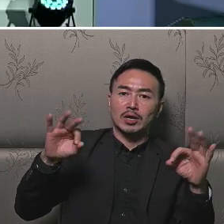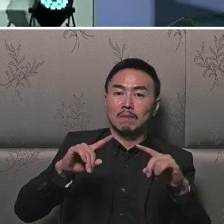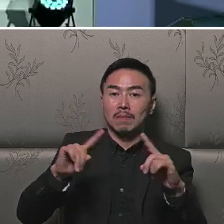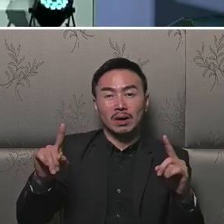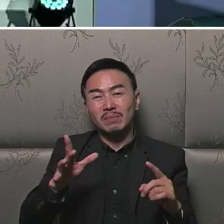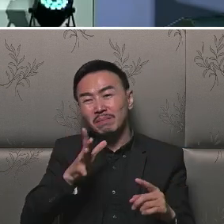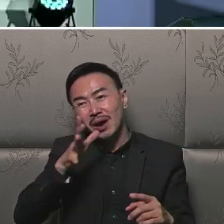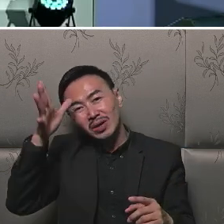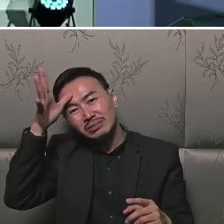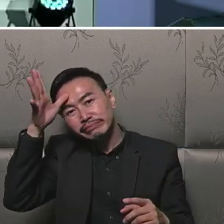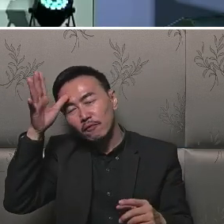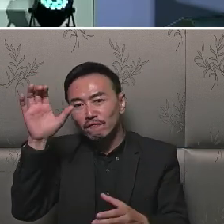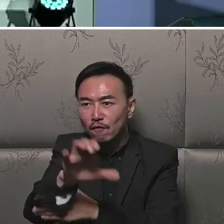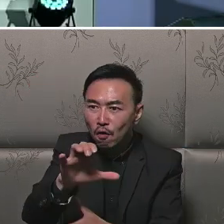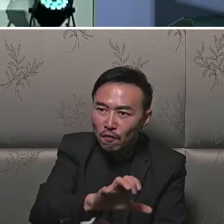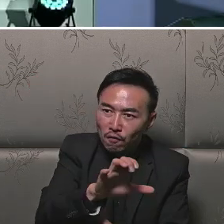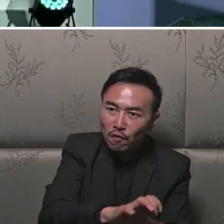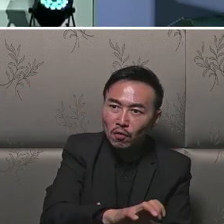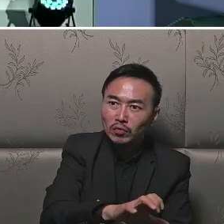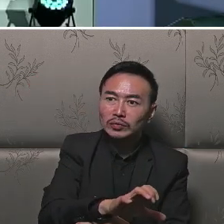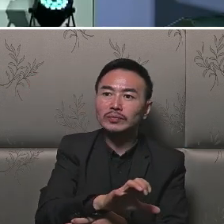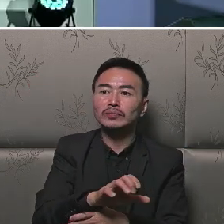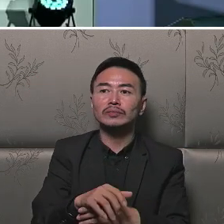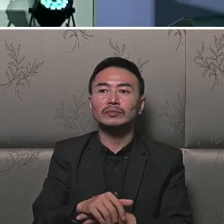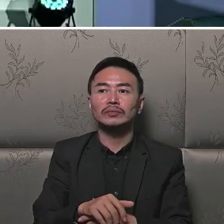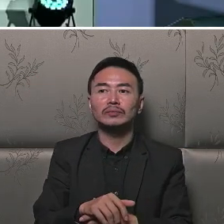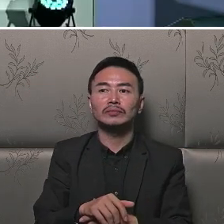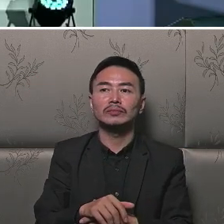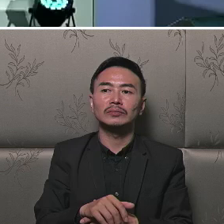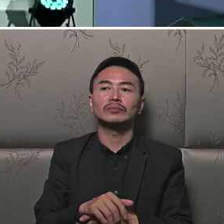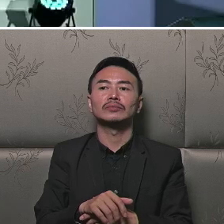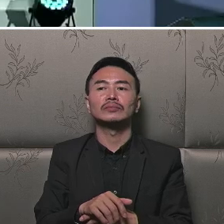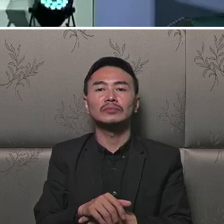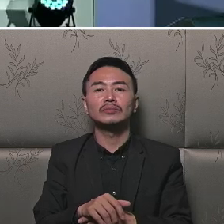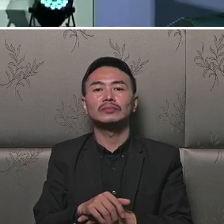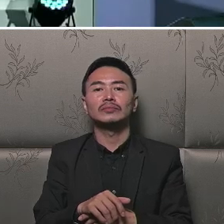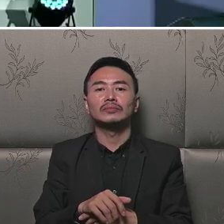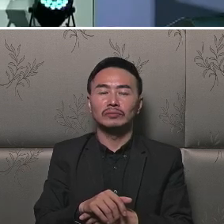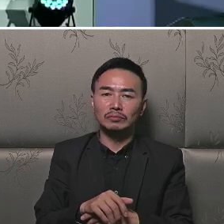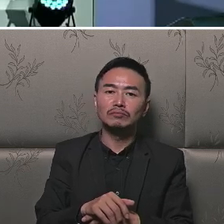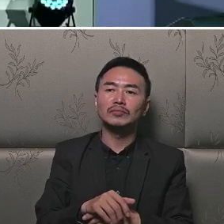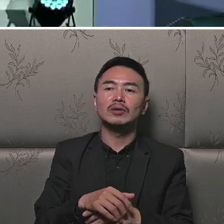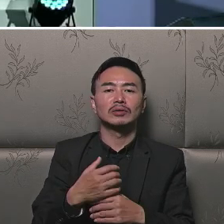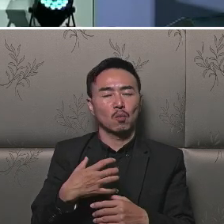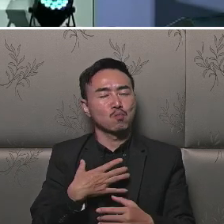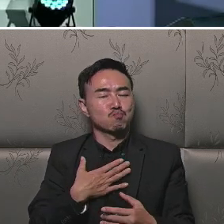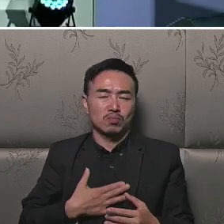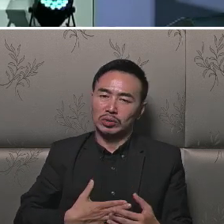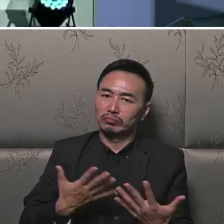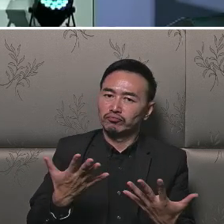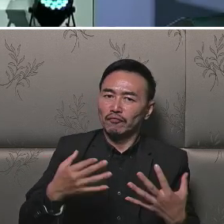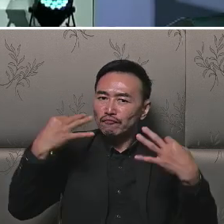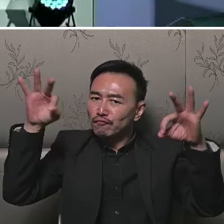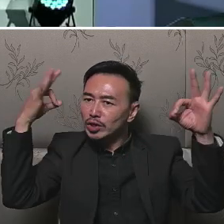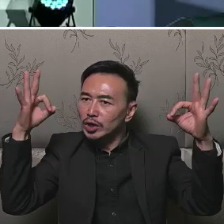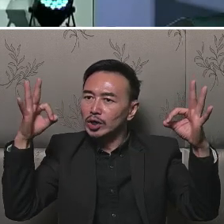took this chance to get a job which would otherwise would have required you to pay a lot of